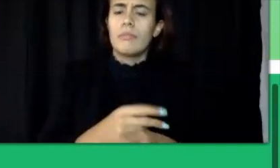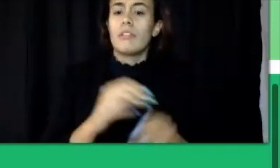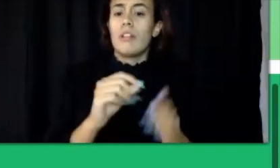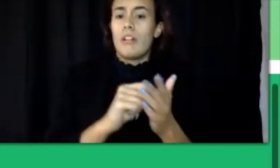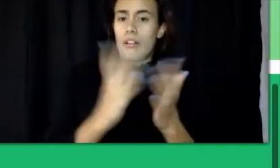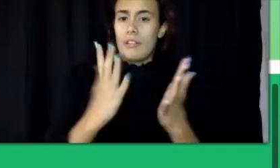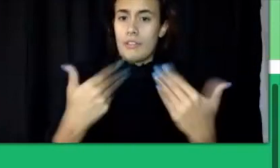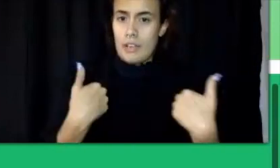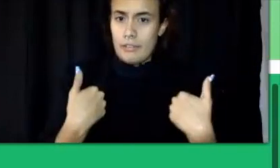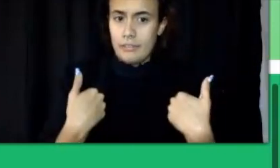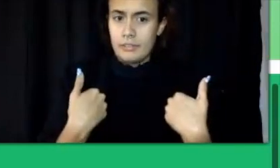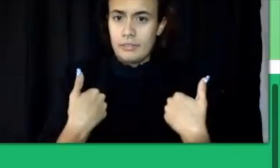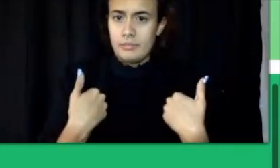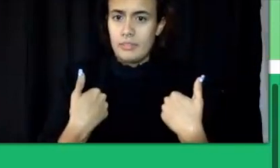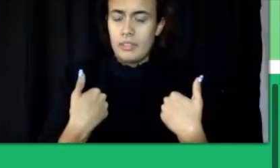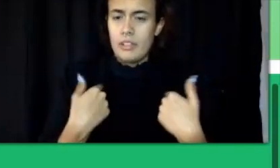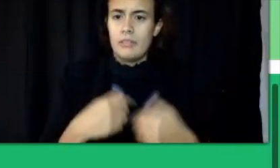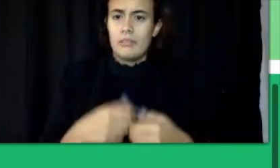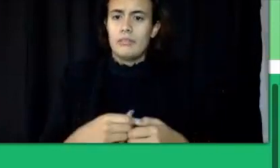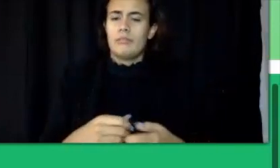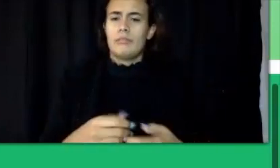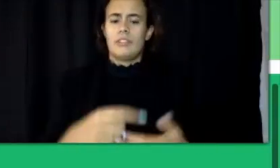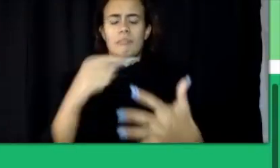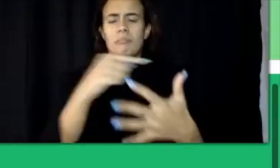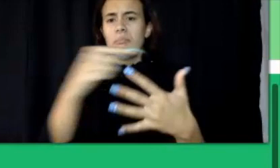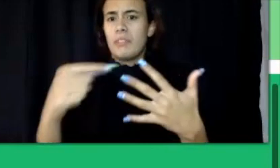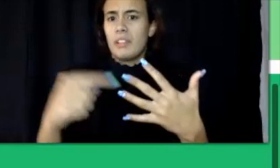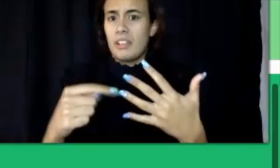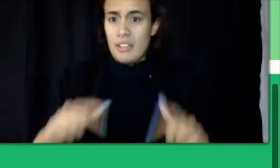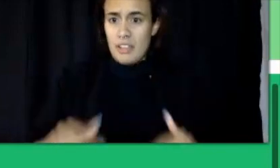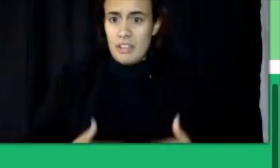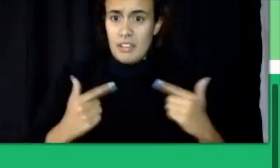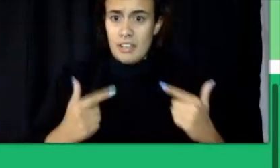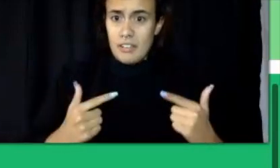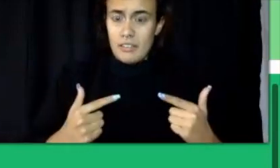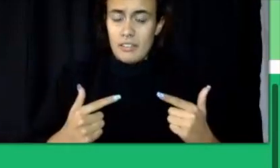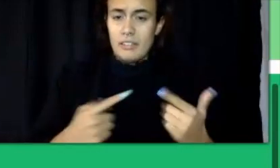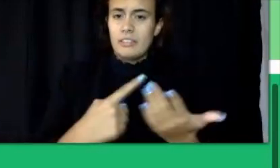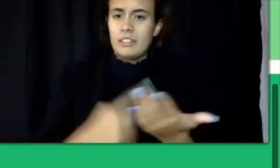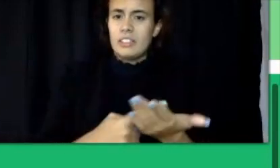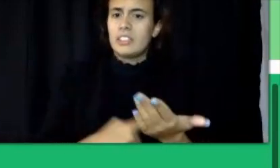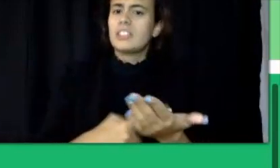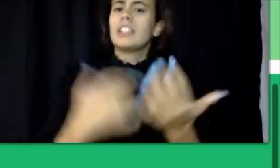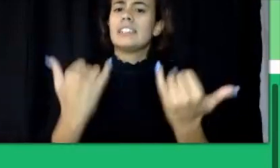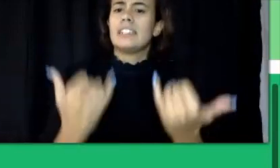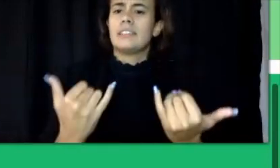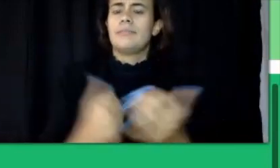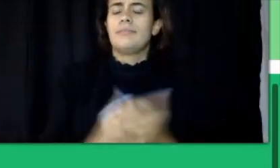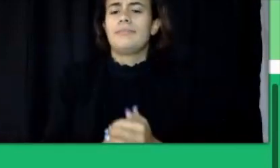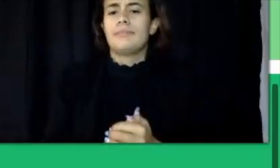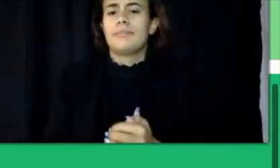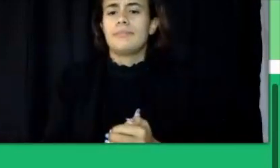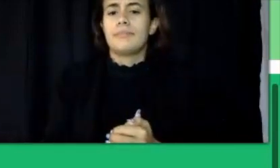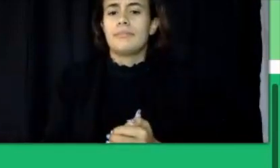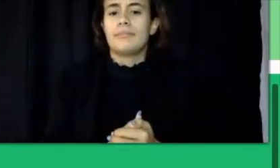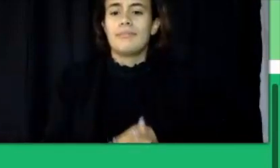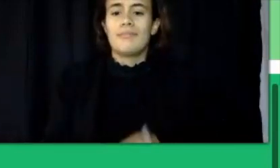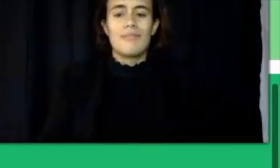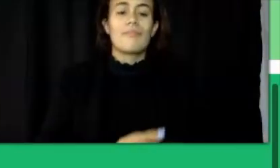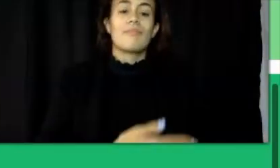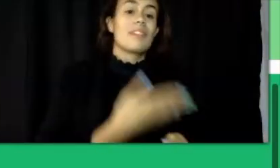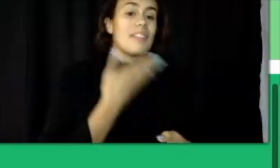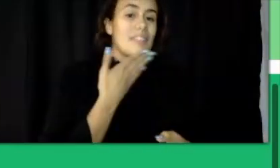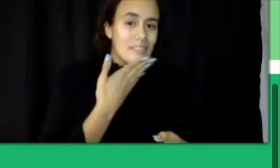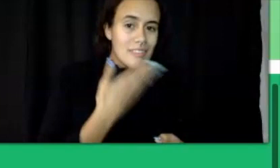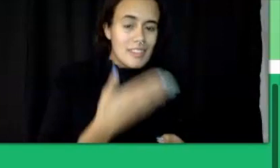and how it affected all areas of his life. Michael, thank you so much for joining us today. Thank you for having me during the